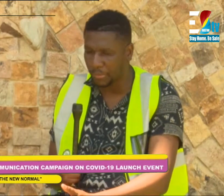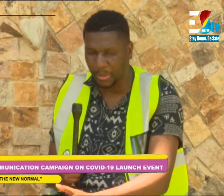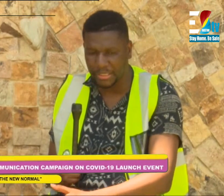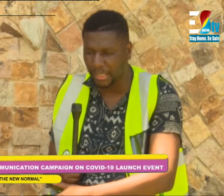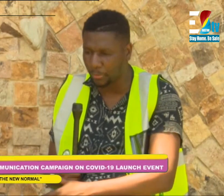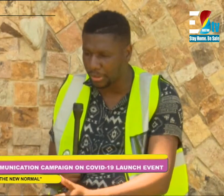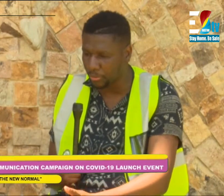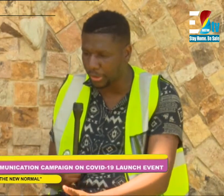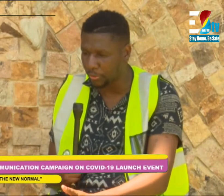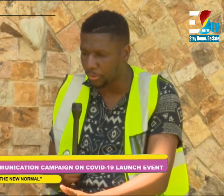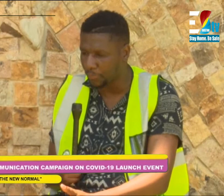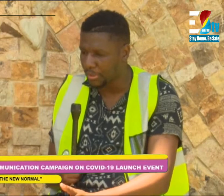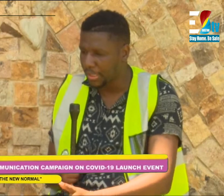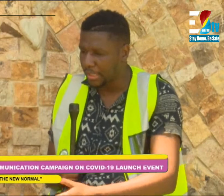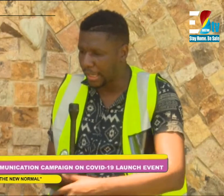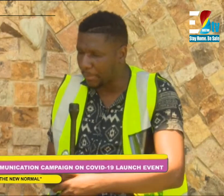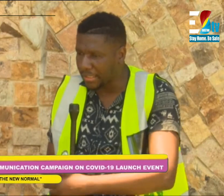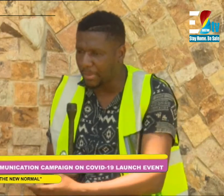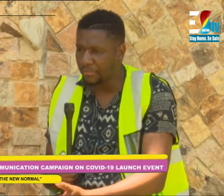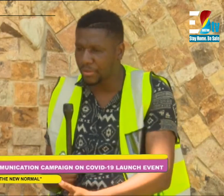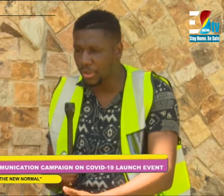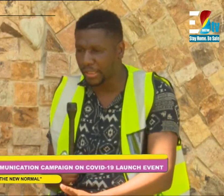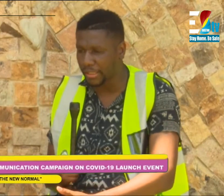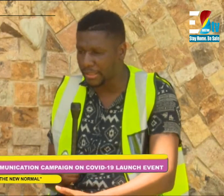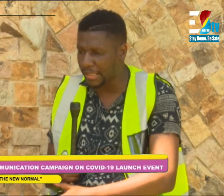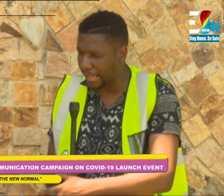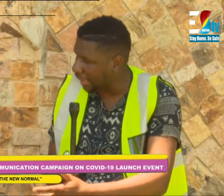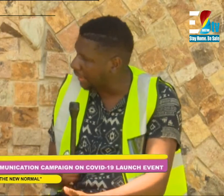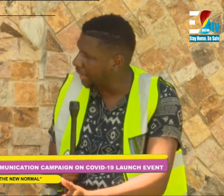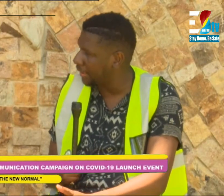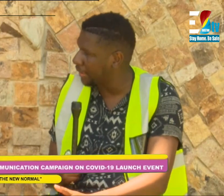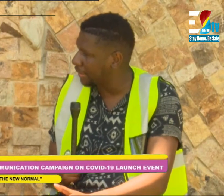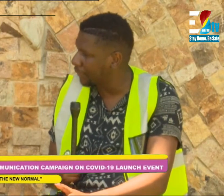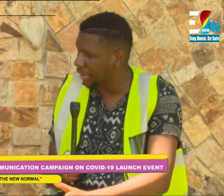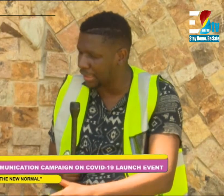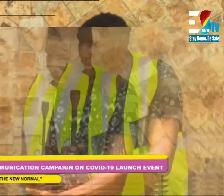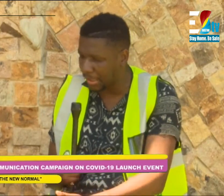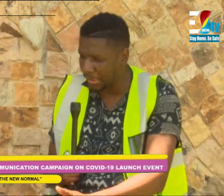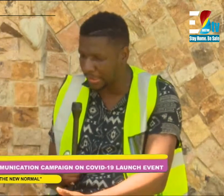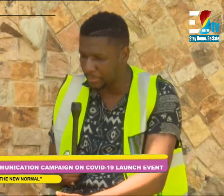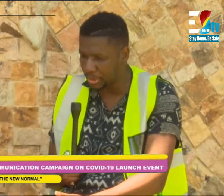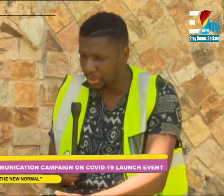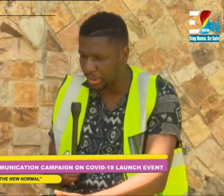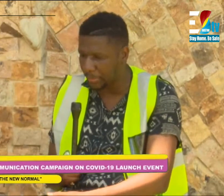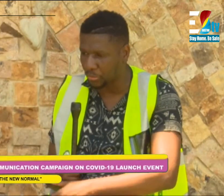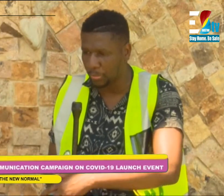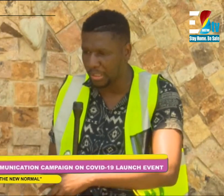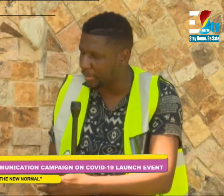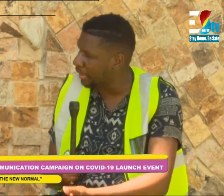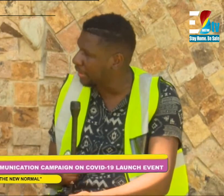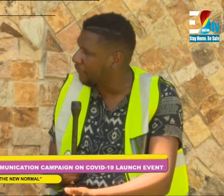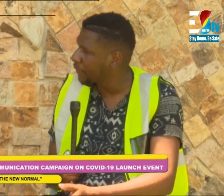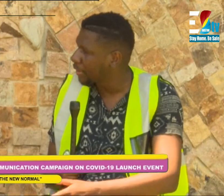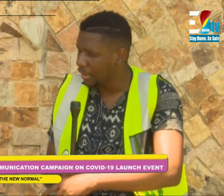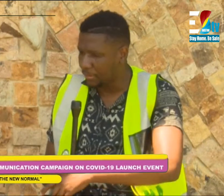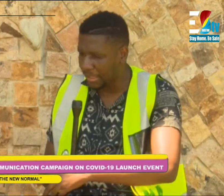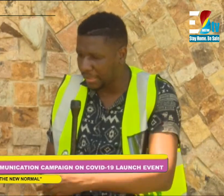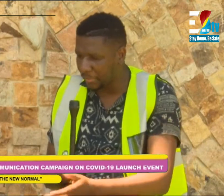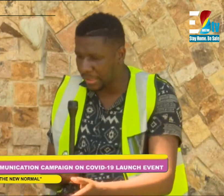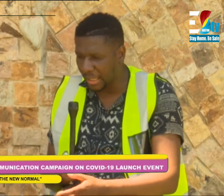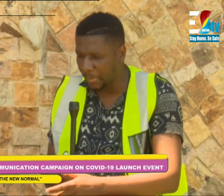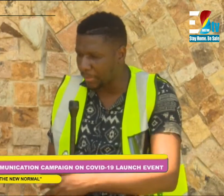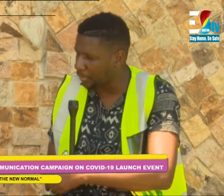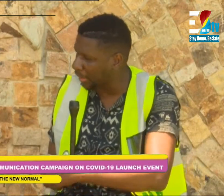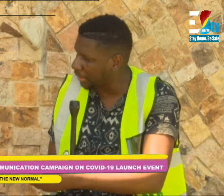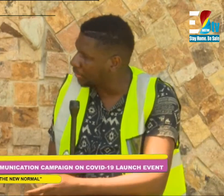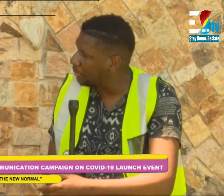we are moving forward but sangakwenti konke lokhu lamanye ama-events organizers angalaleli lele mthetho leyo bachubeke bende bangene